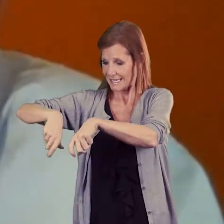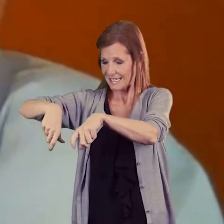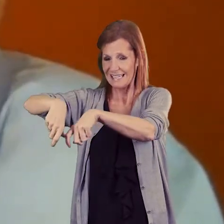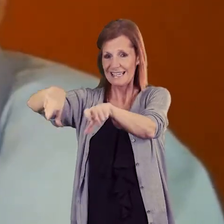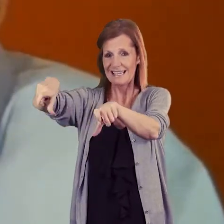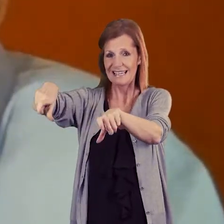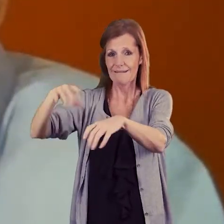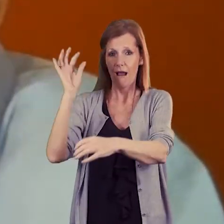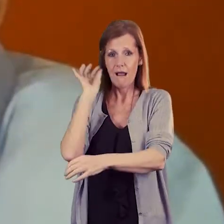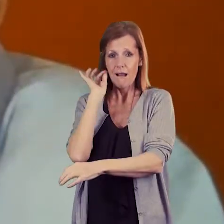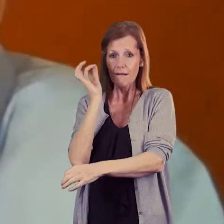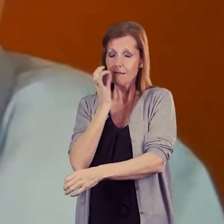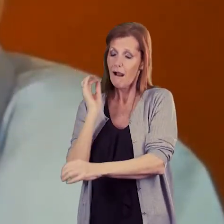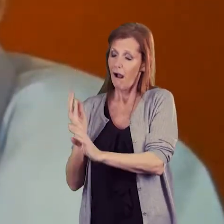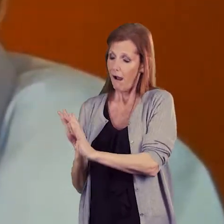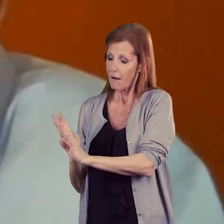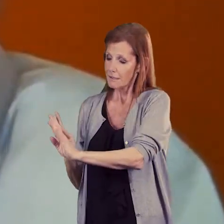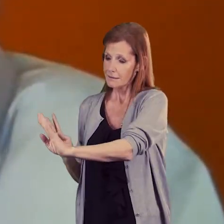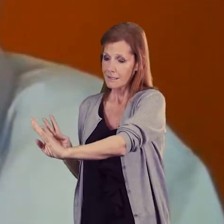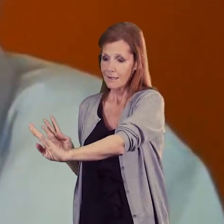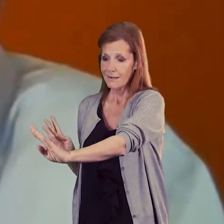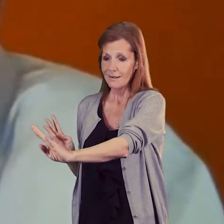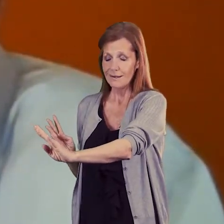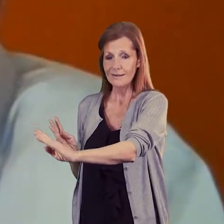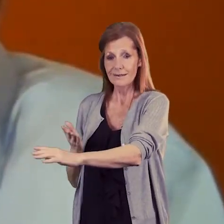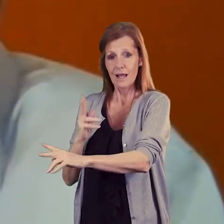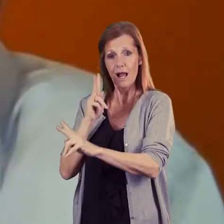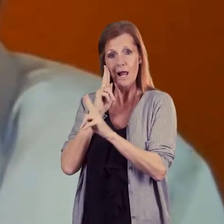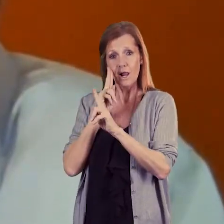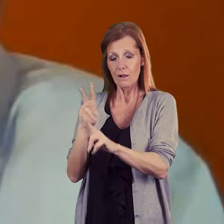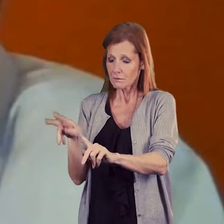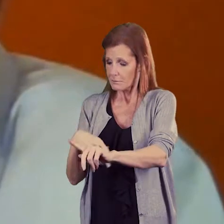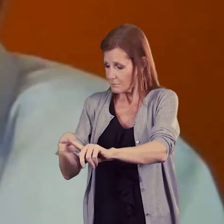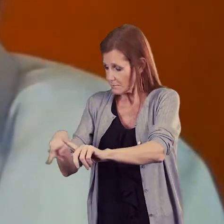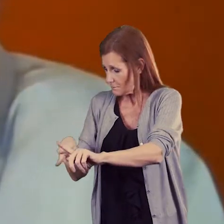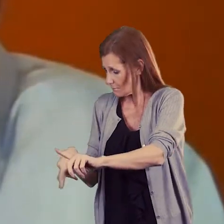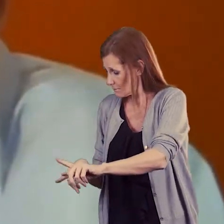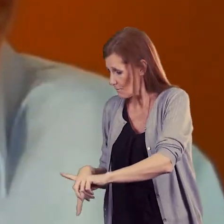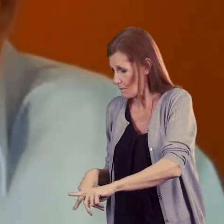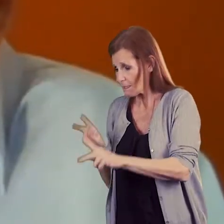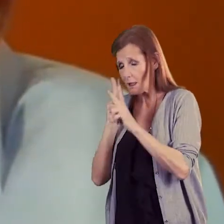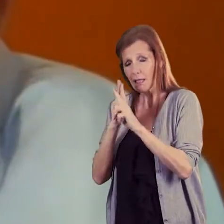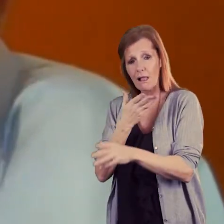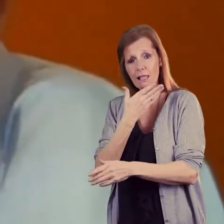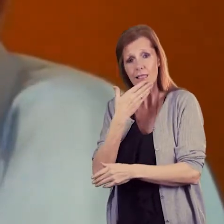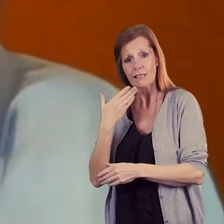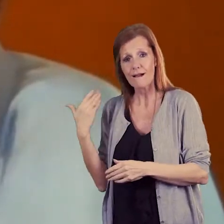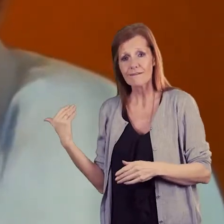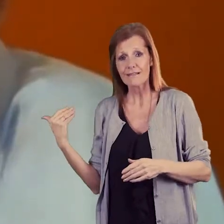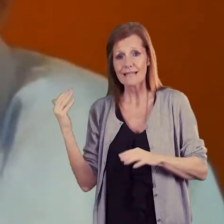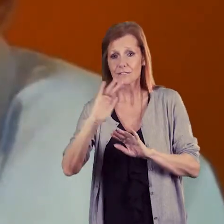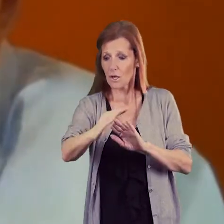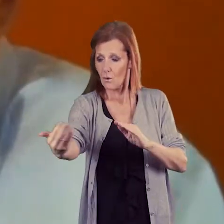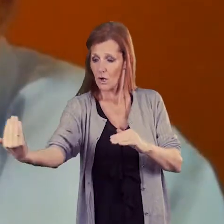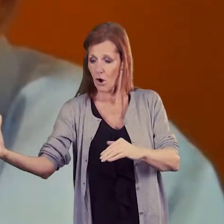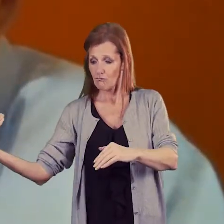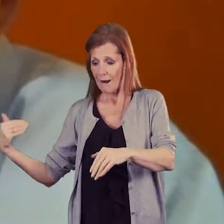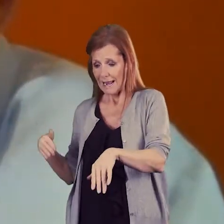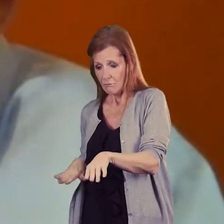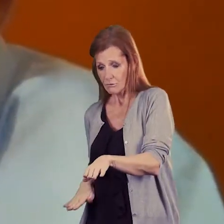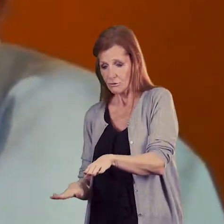decking, and then all the rails are traditional, but it's stained up nice so they go around. Yeah, so we have to